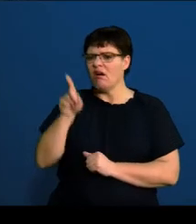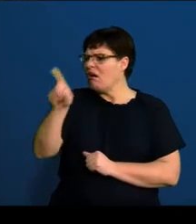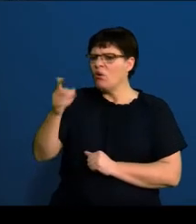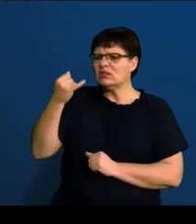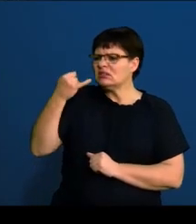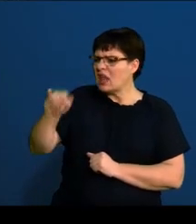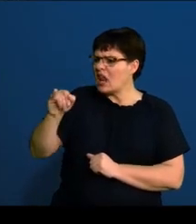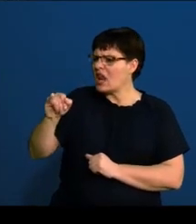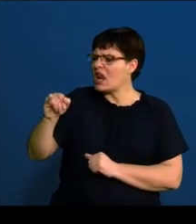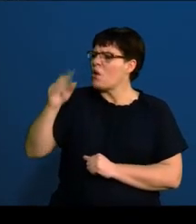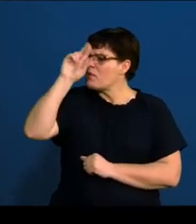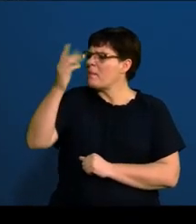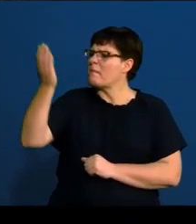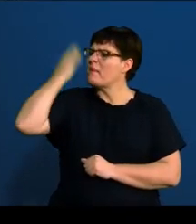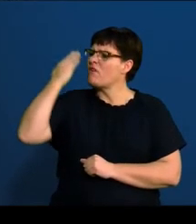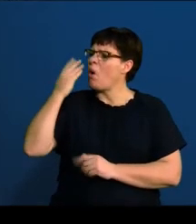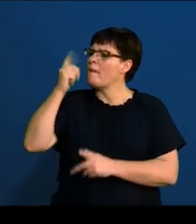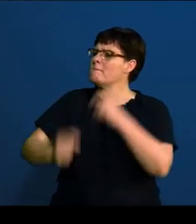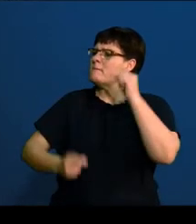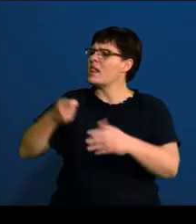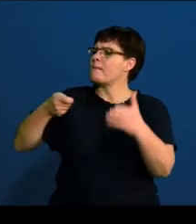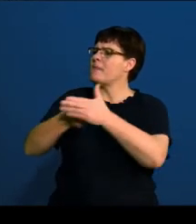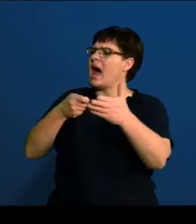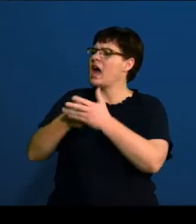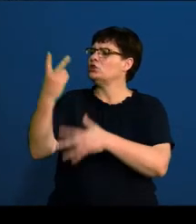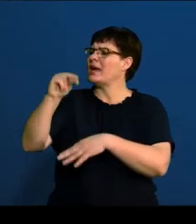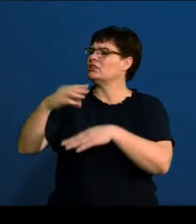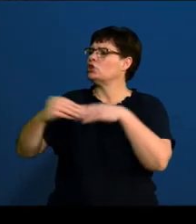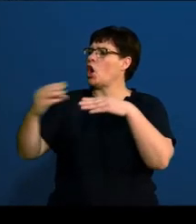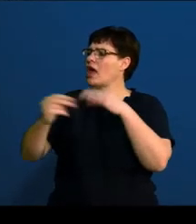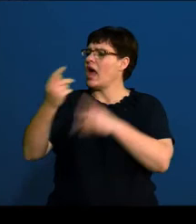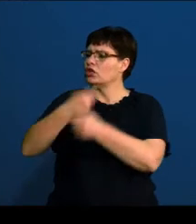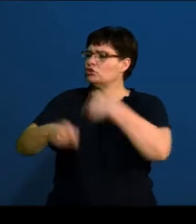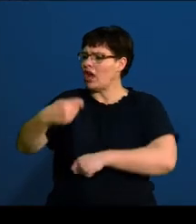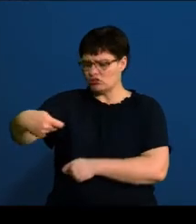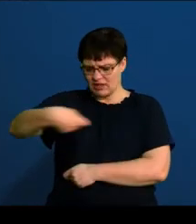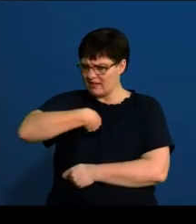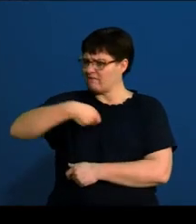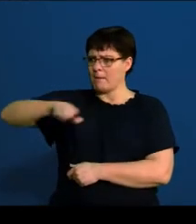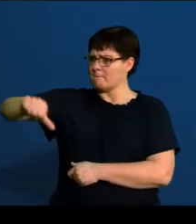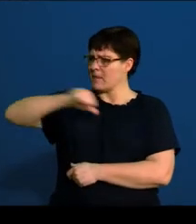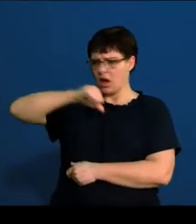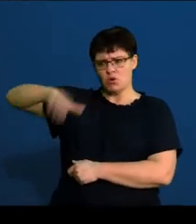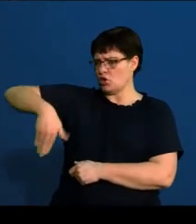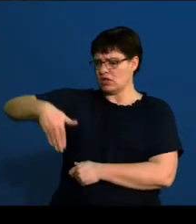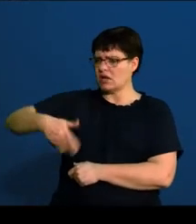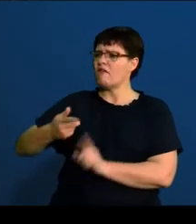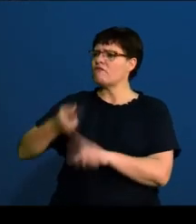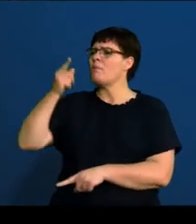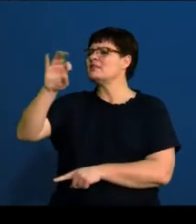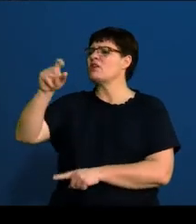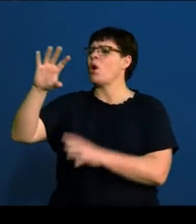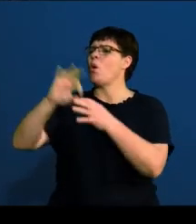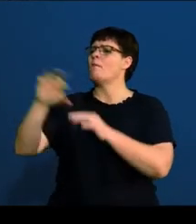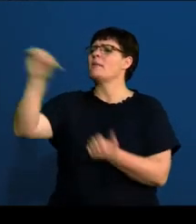given me the change from the $20 you took out of my purse 2 weeks ago to buy milk on your way home from Sarah's house.